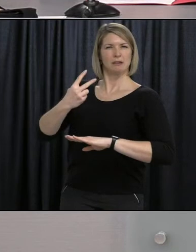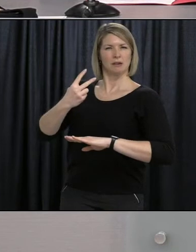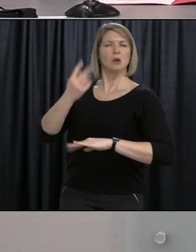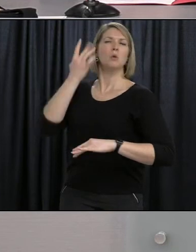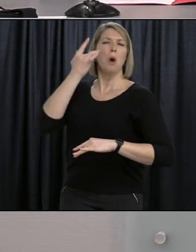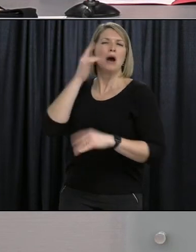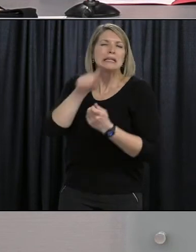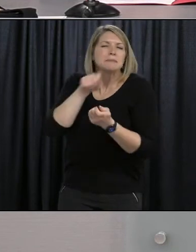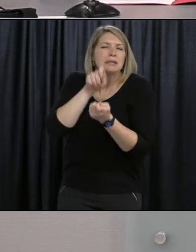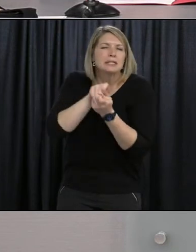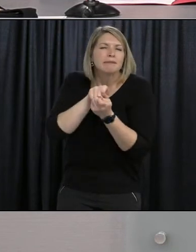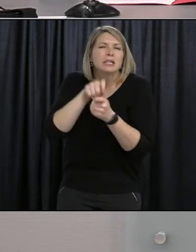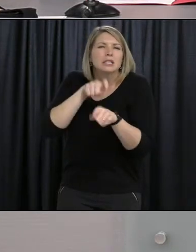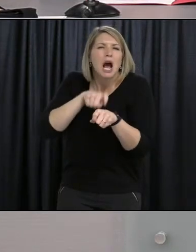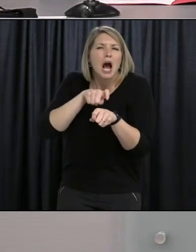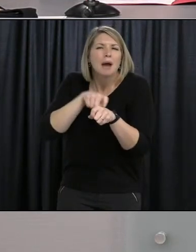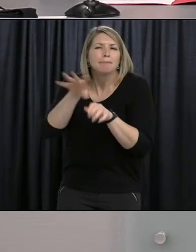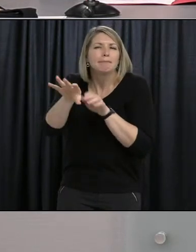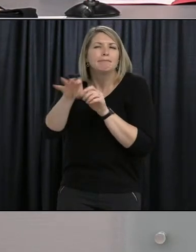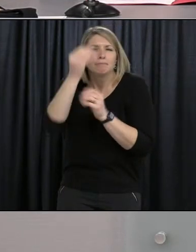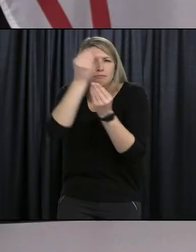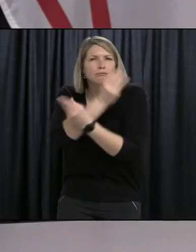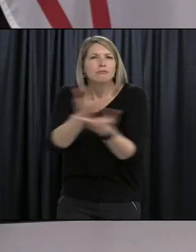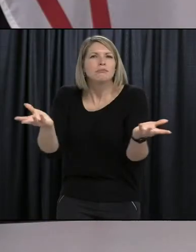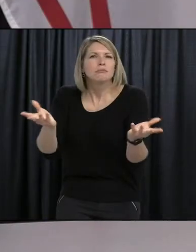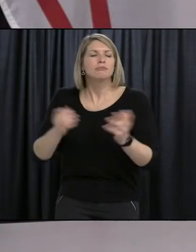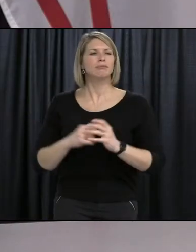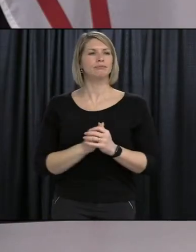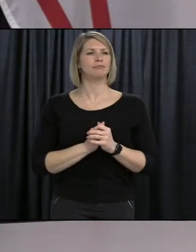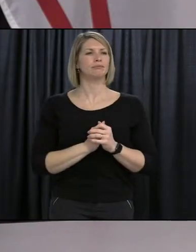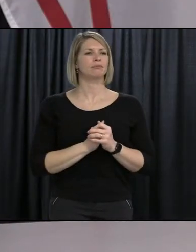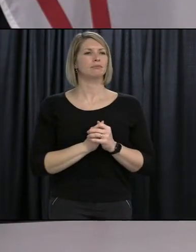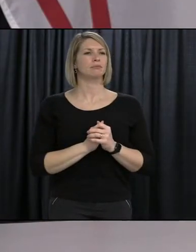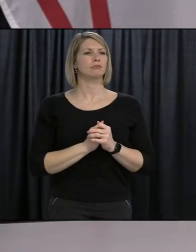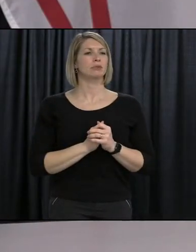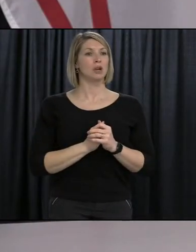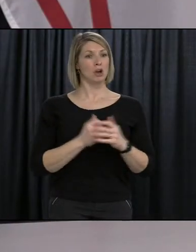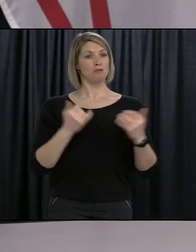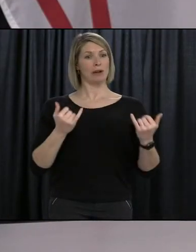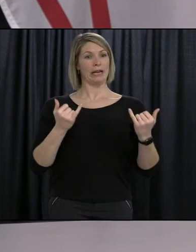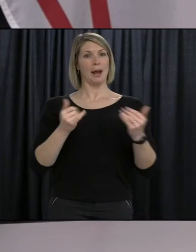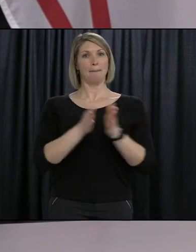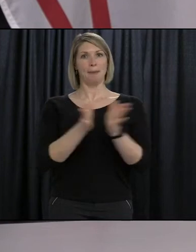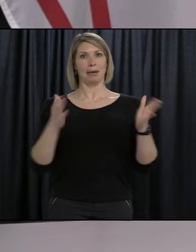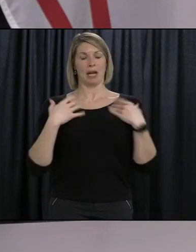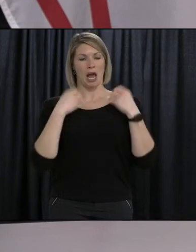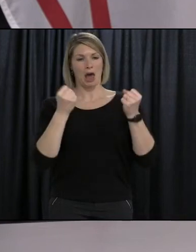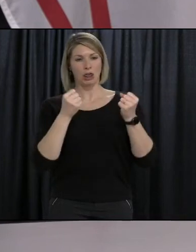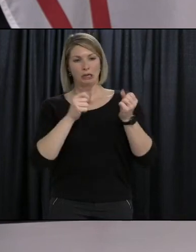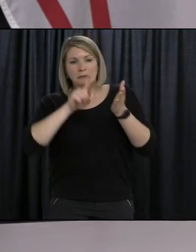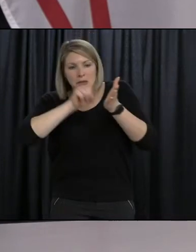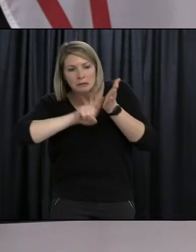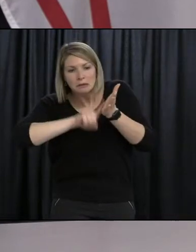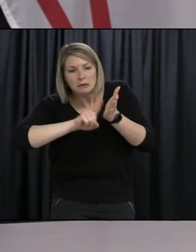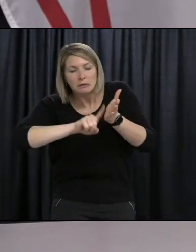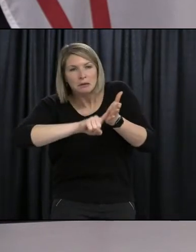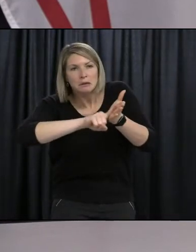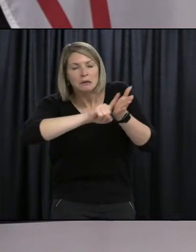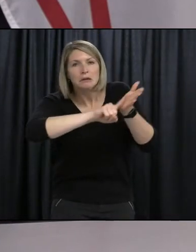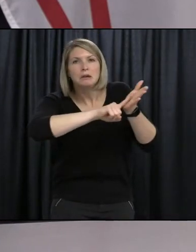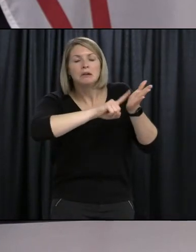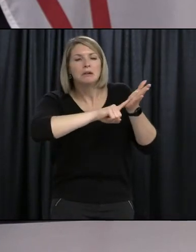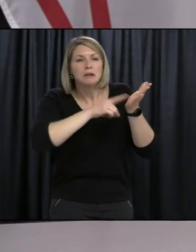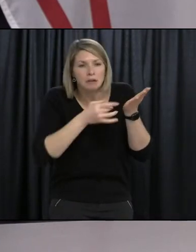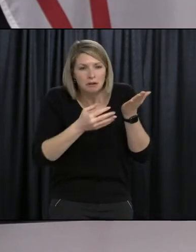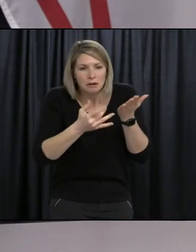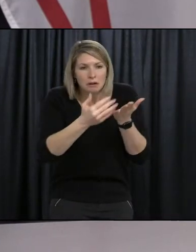was necessary? So through the investigation, the public health